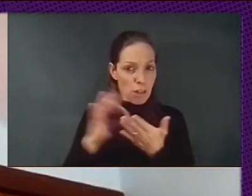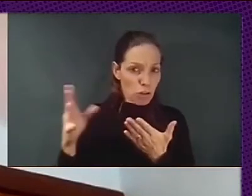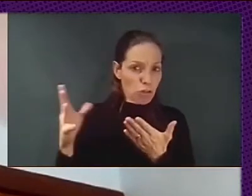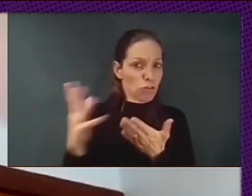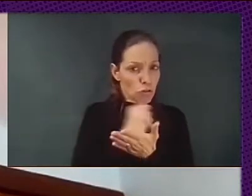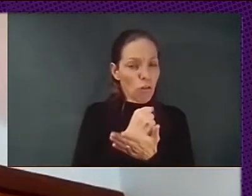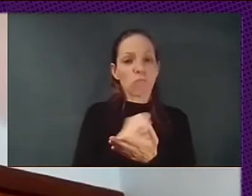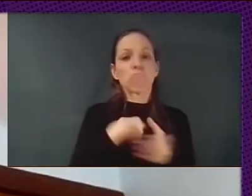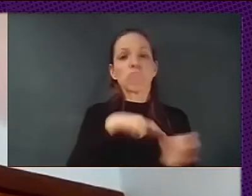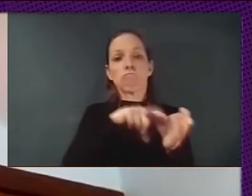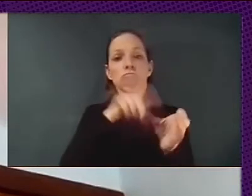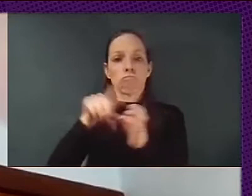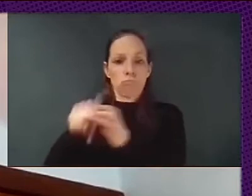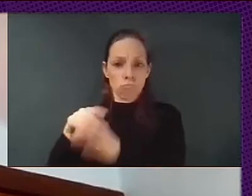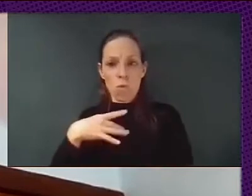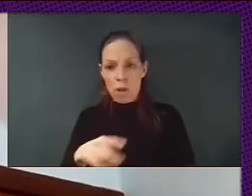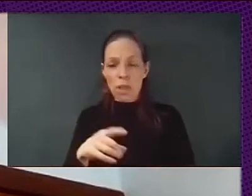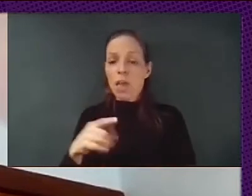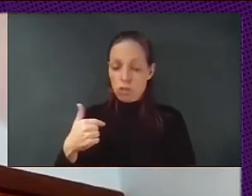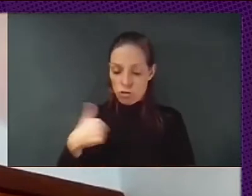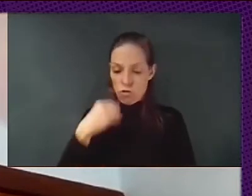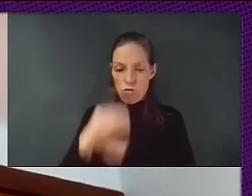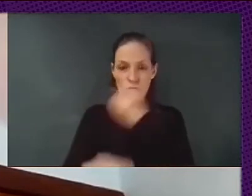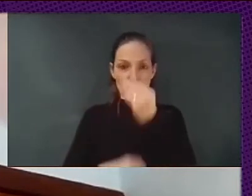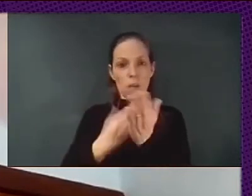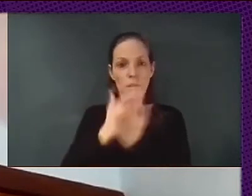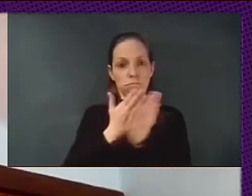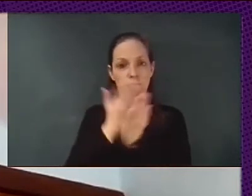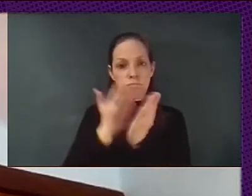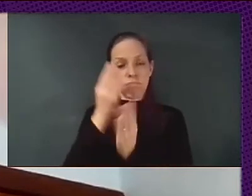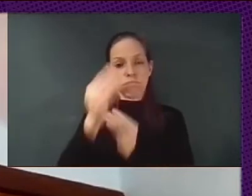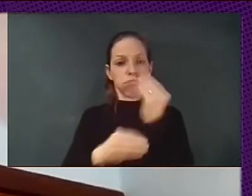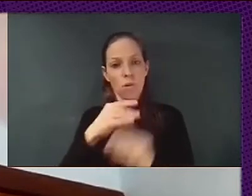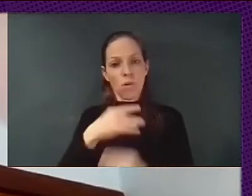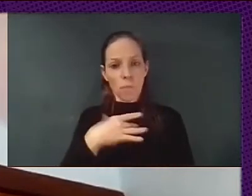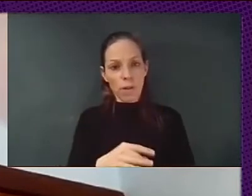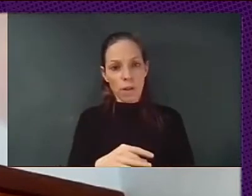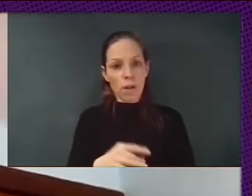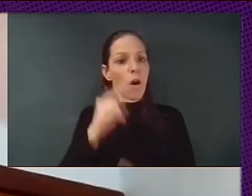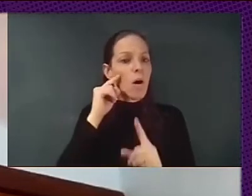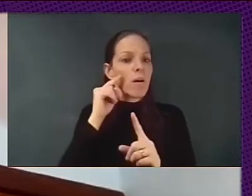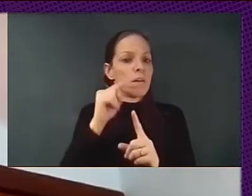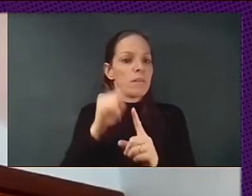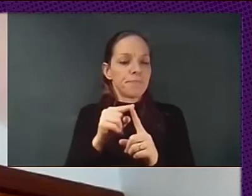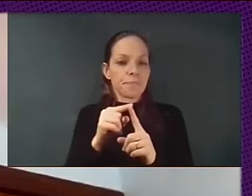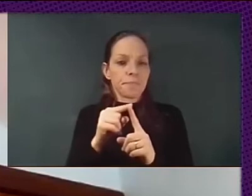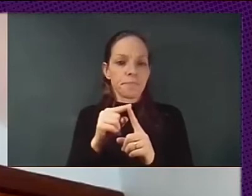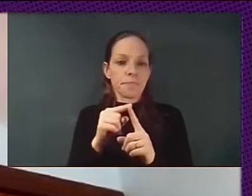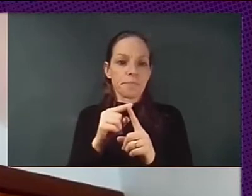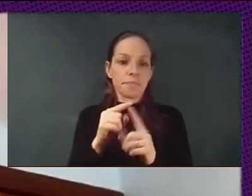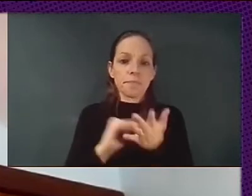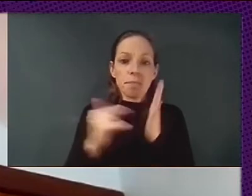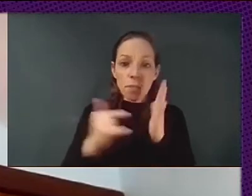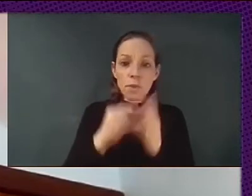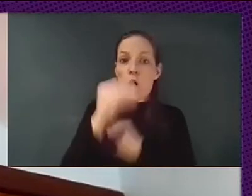which reserves a portion of your hard drive. And then that everybody is run, each person who's on that